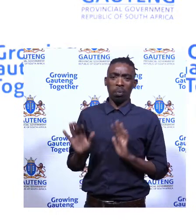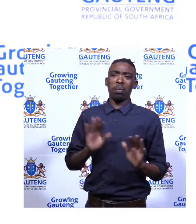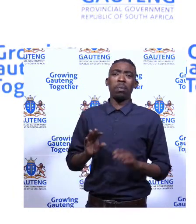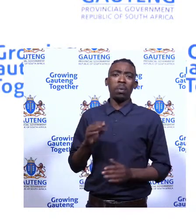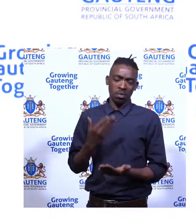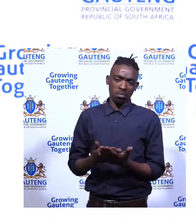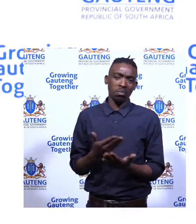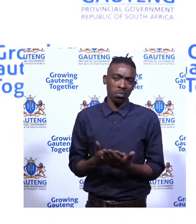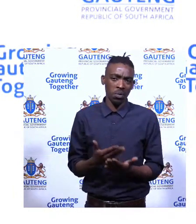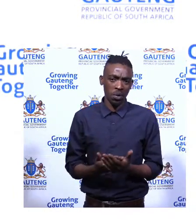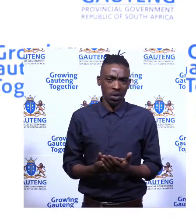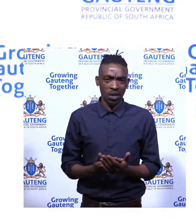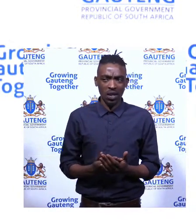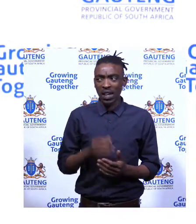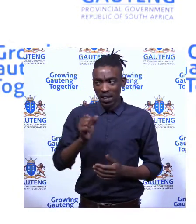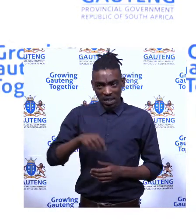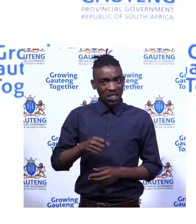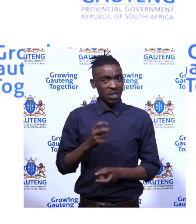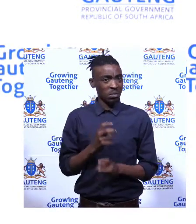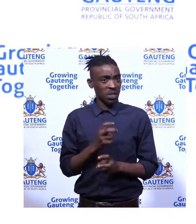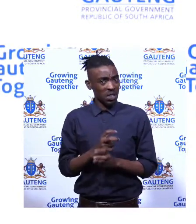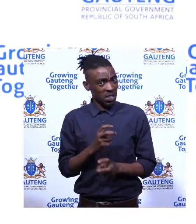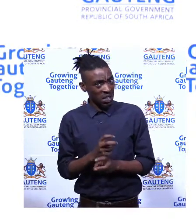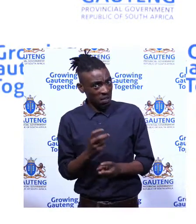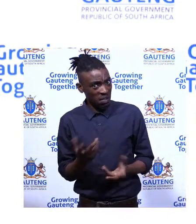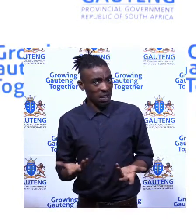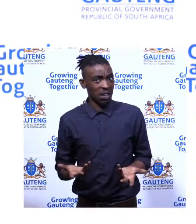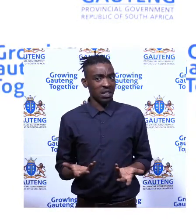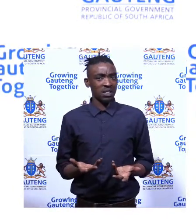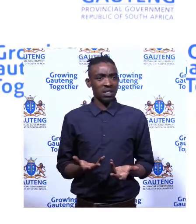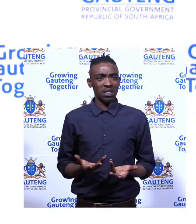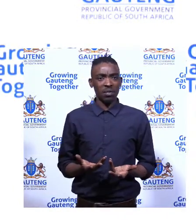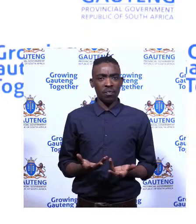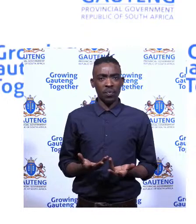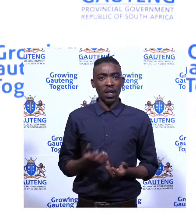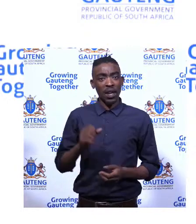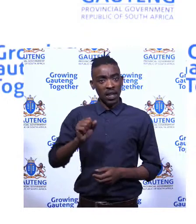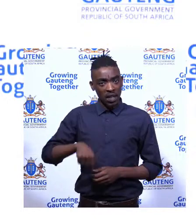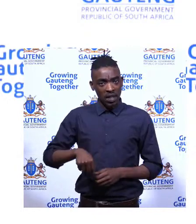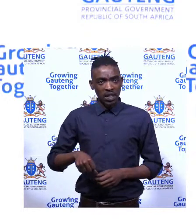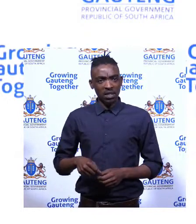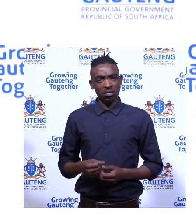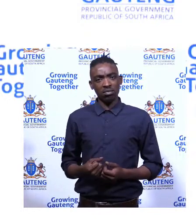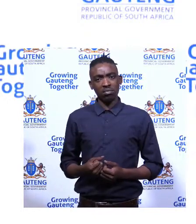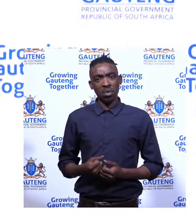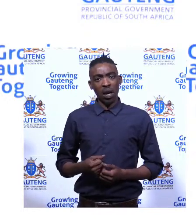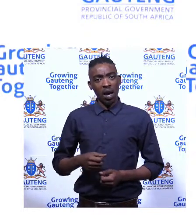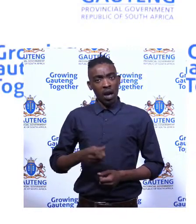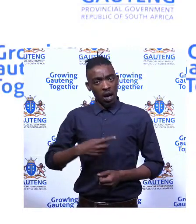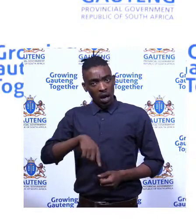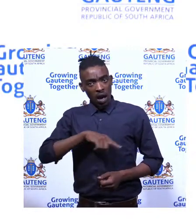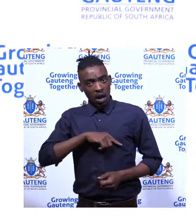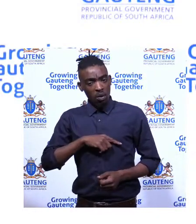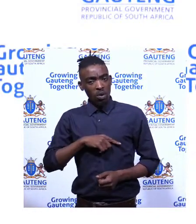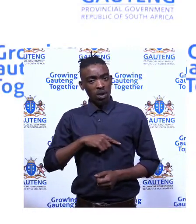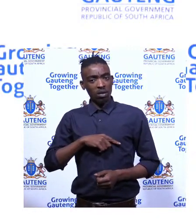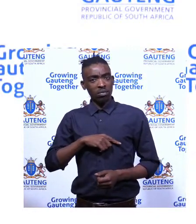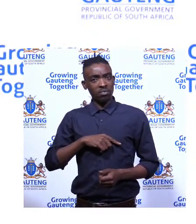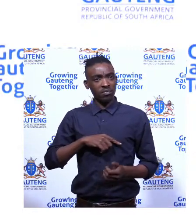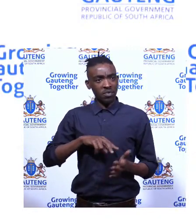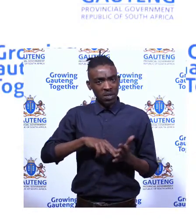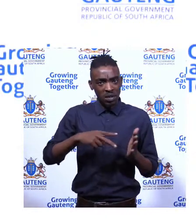may even be much harder. The full implications of that is that whatever will be